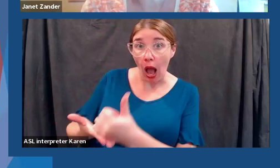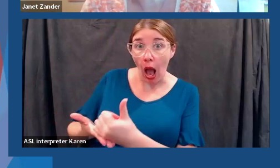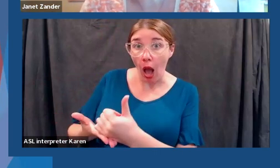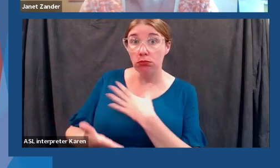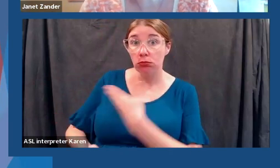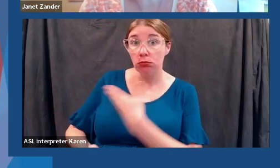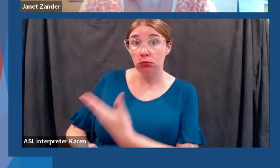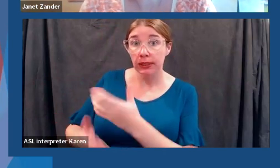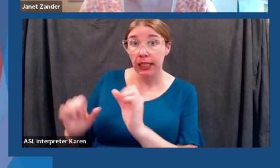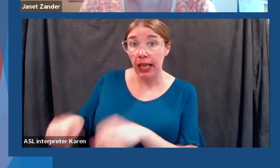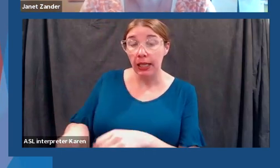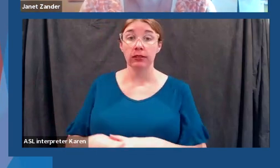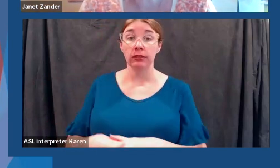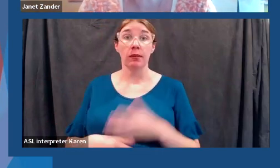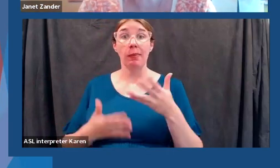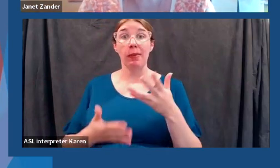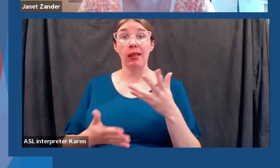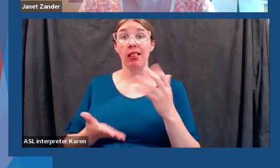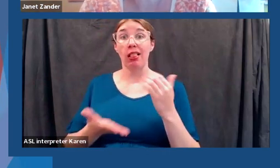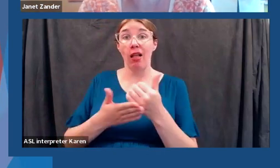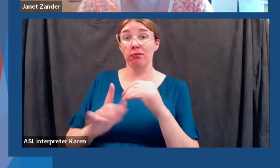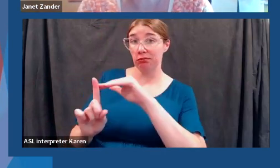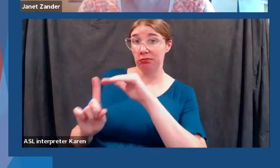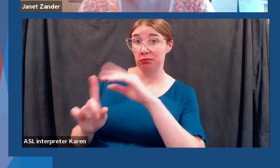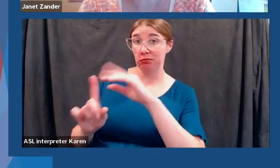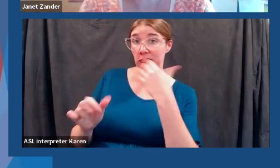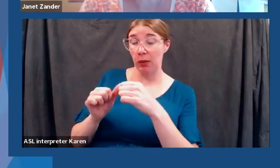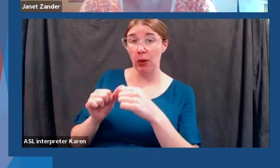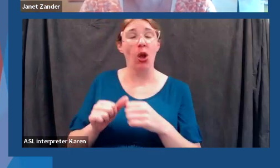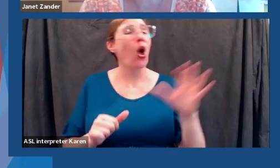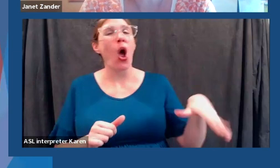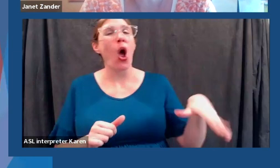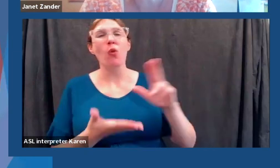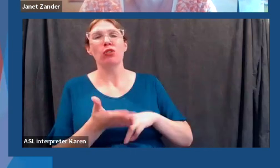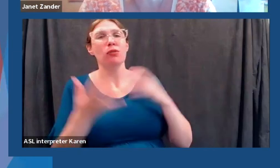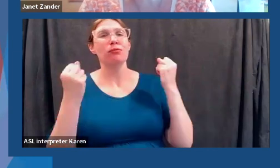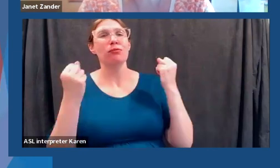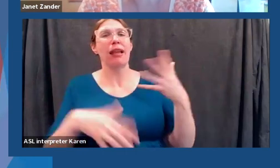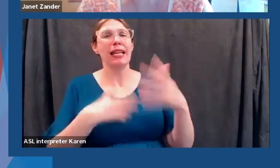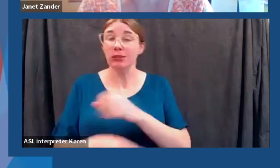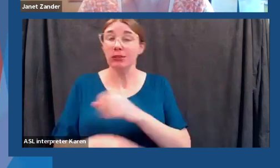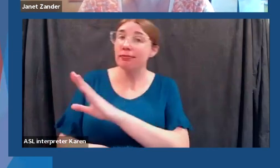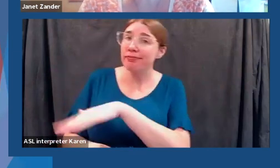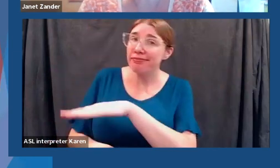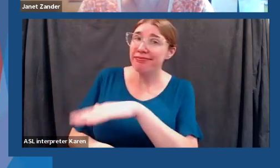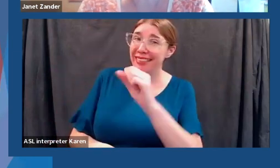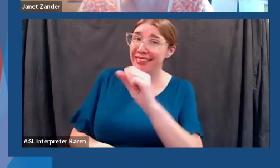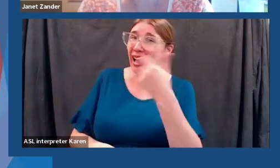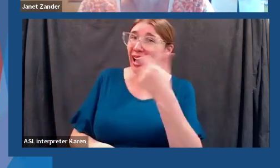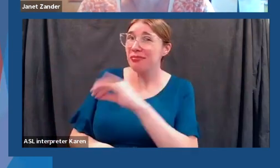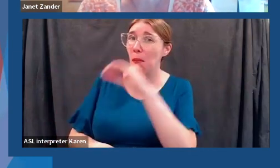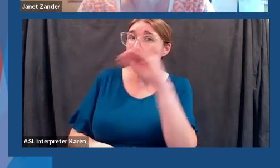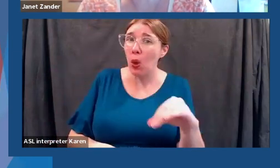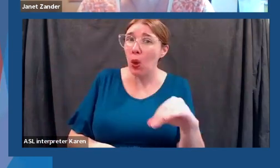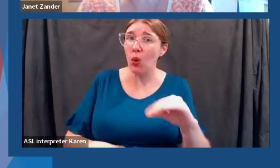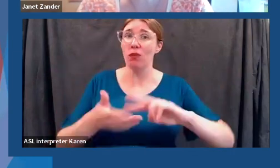remind them that they might need to re-register. If they've been registered for many years but are now at a new address, they may need to be one of those